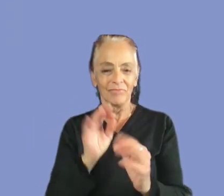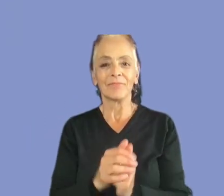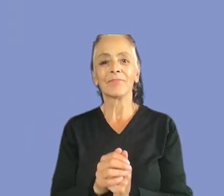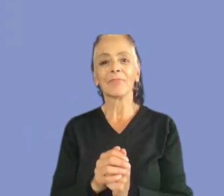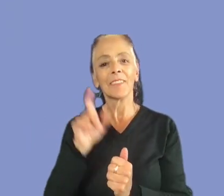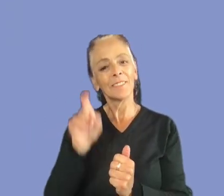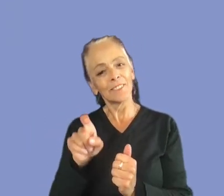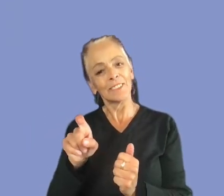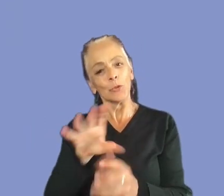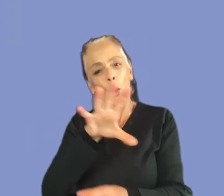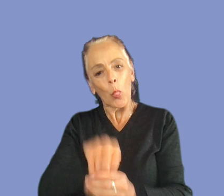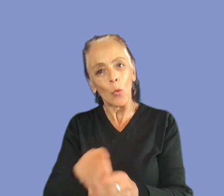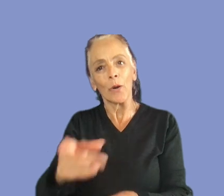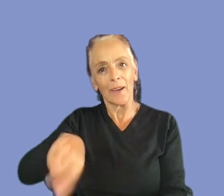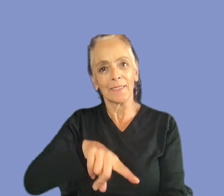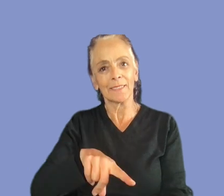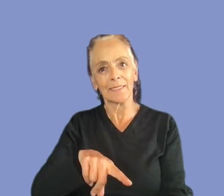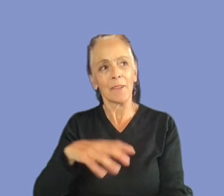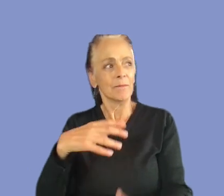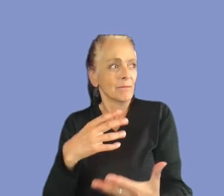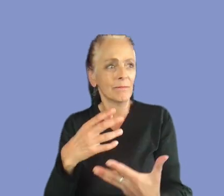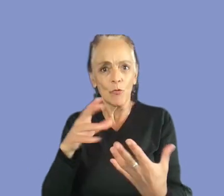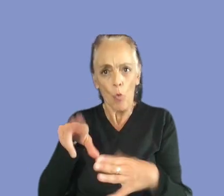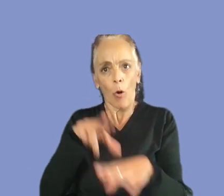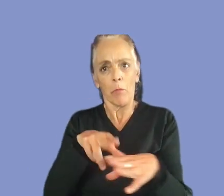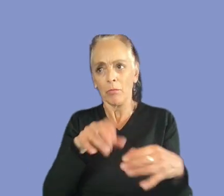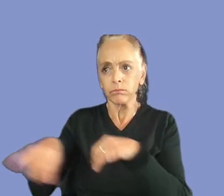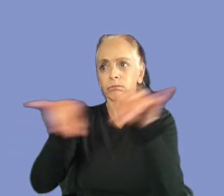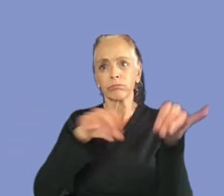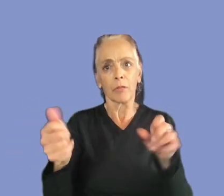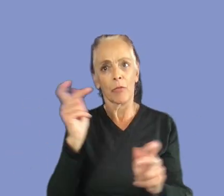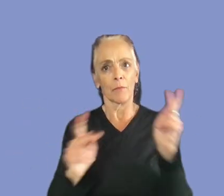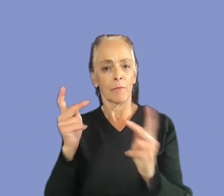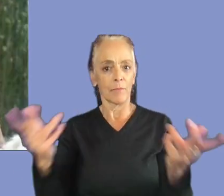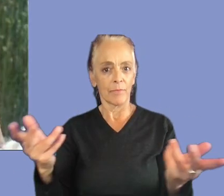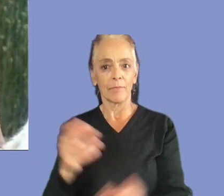to include us, and we need you to normalize us.